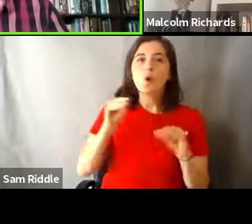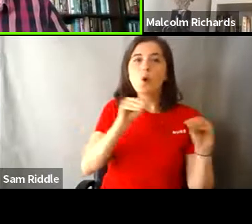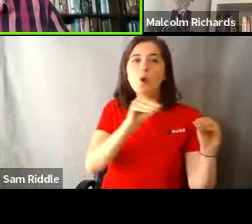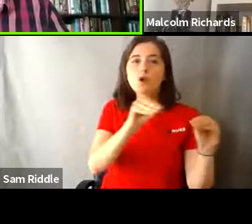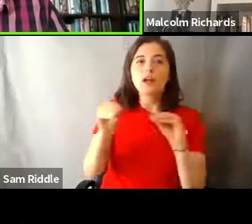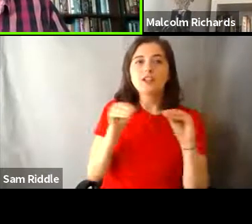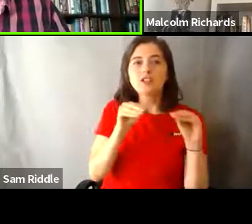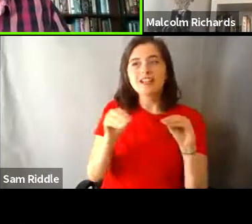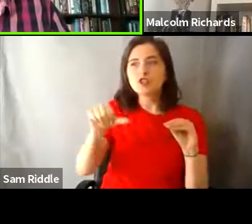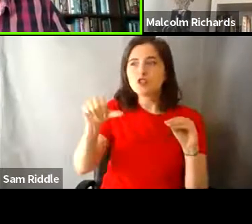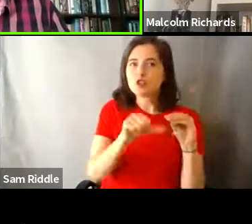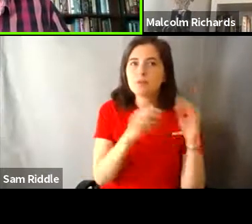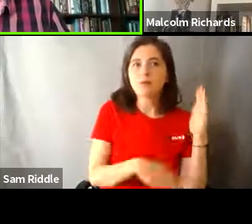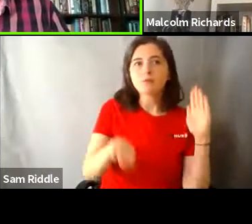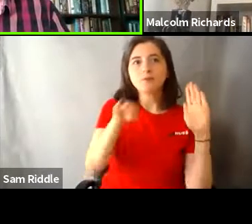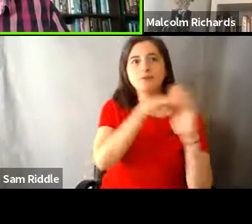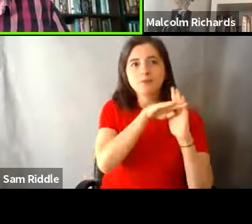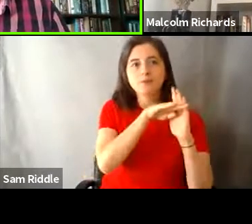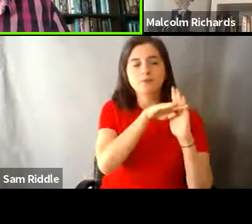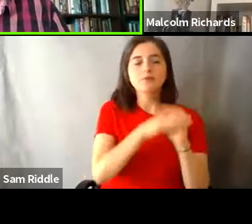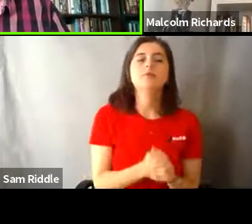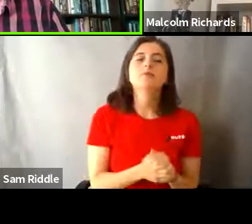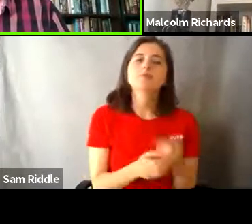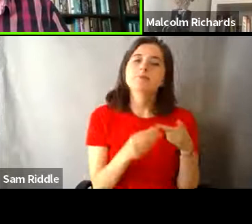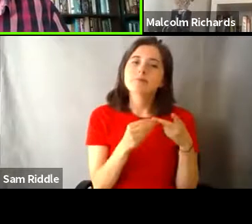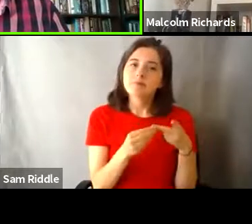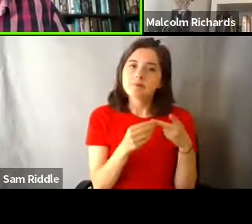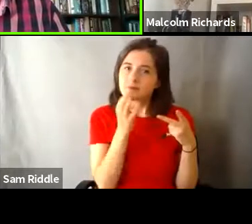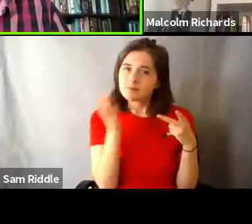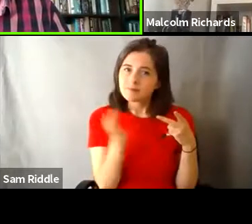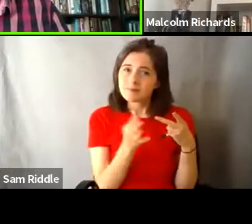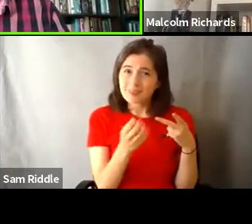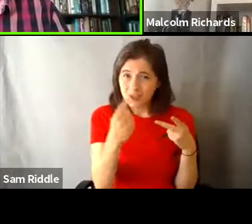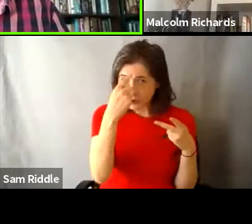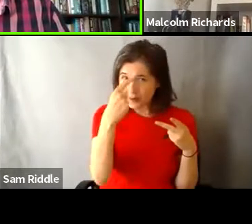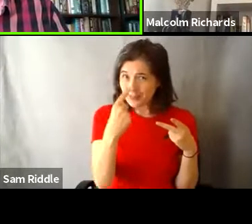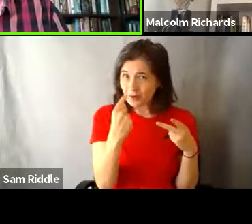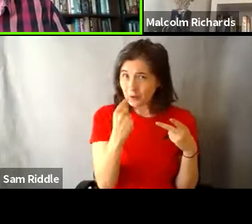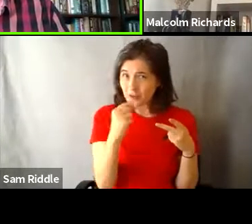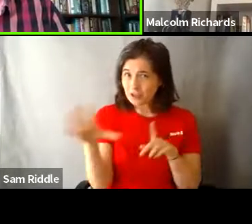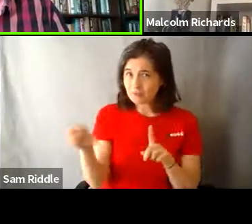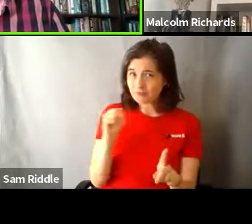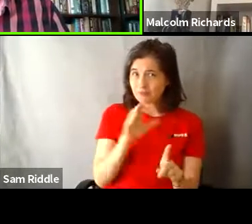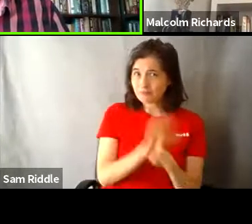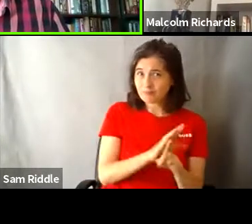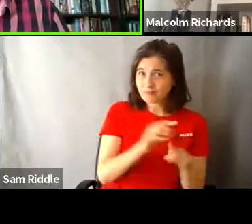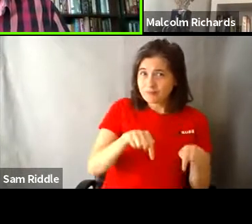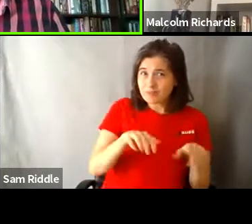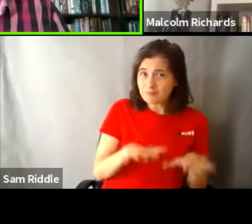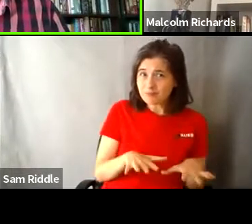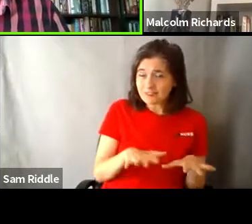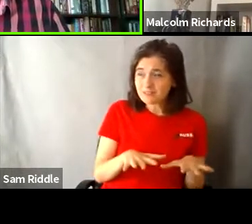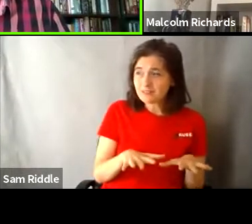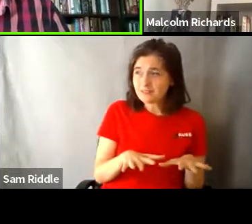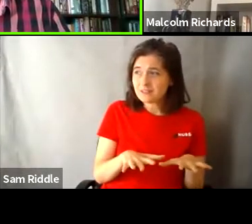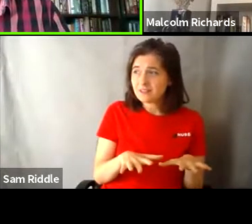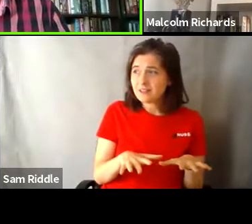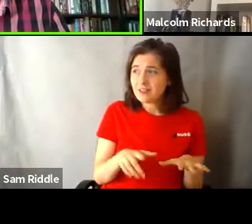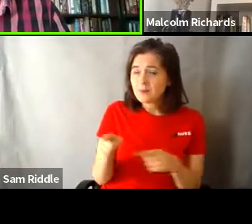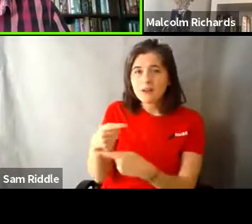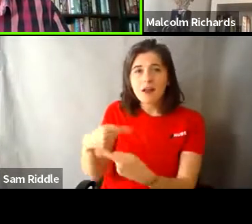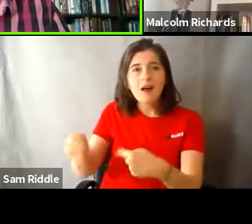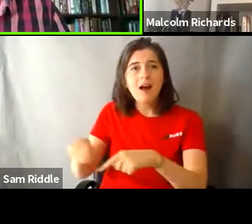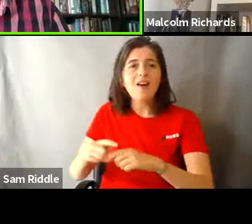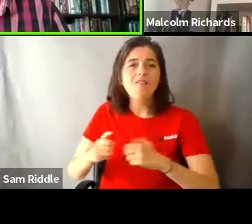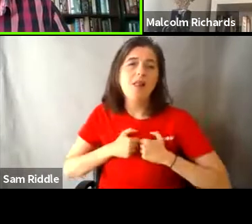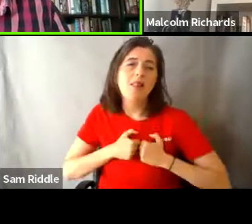secondly, do you think we could ever have such an education in this country, given that there is love in the children and their